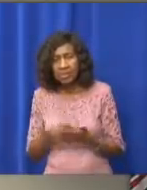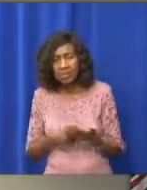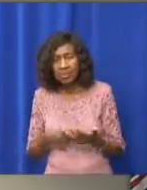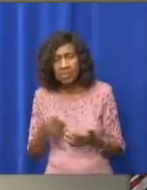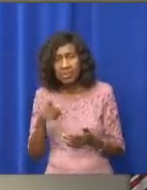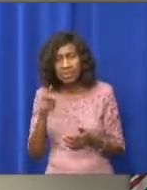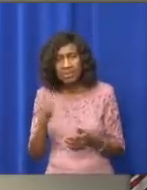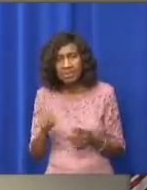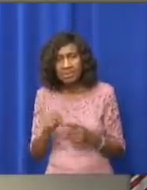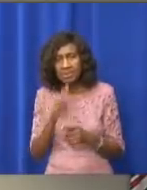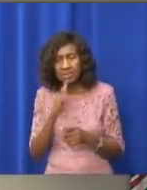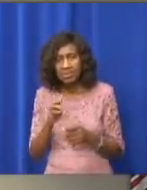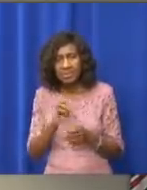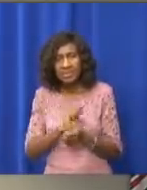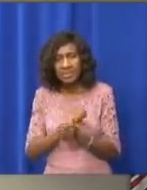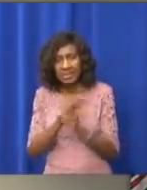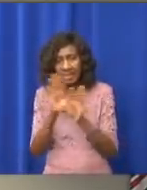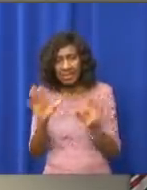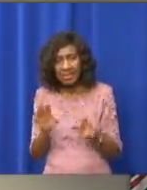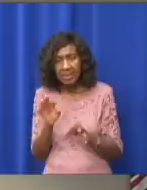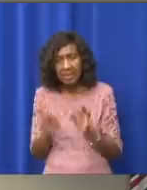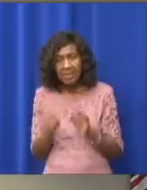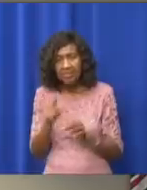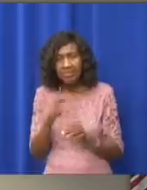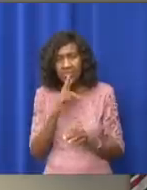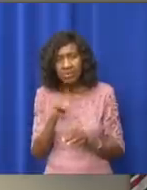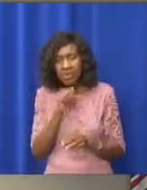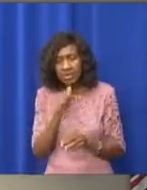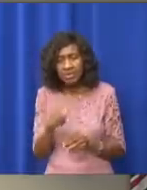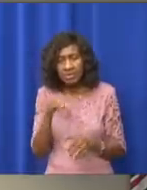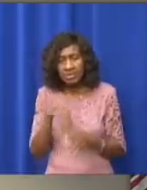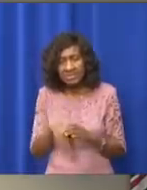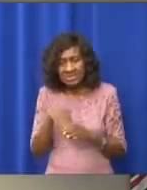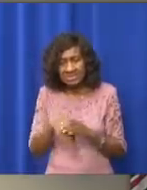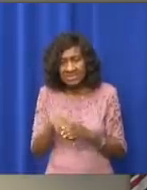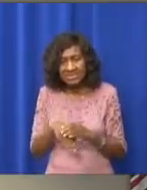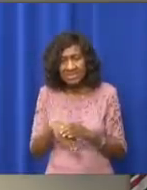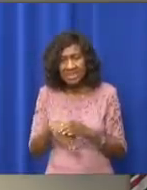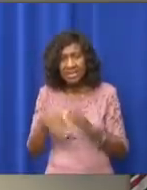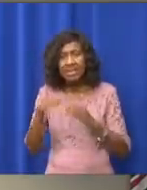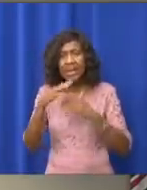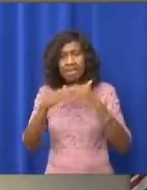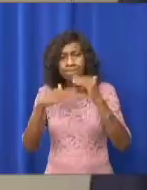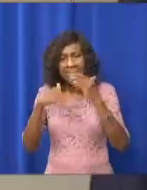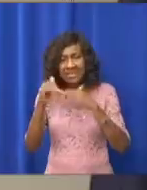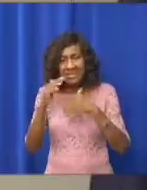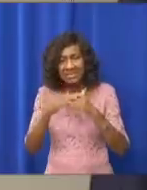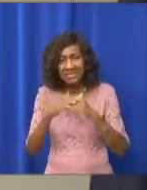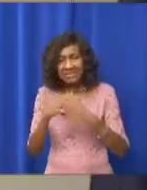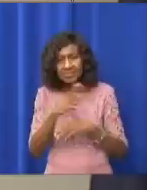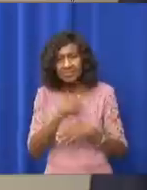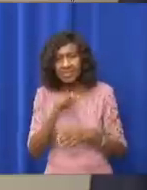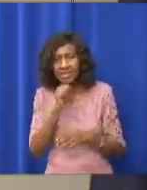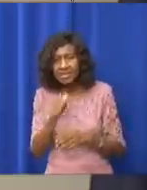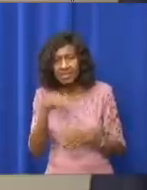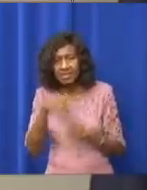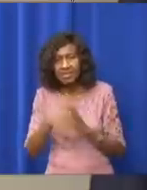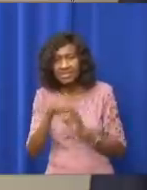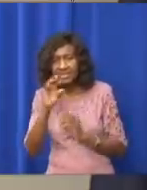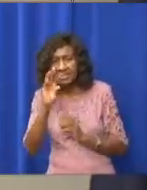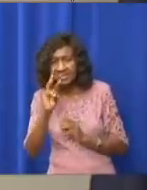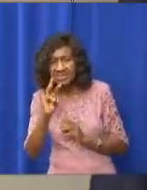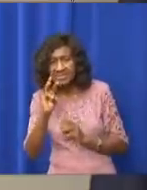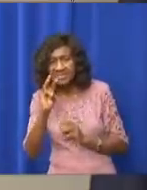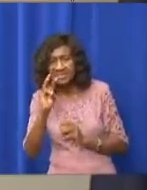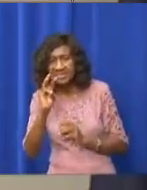public building, inside a building, and you're not within 6 feet of someone, you don't have to